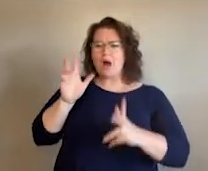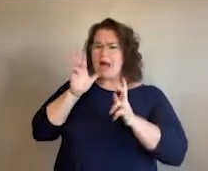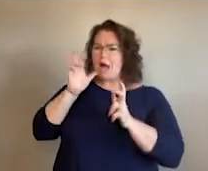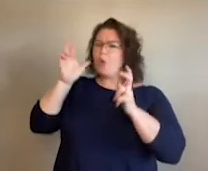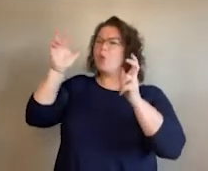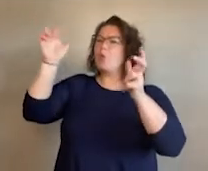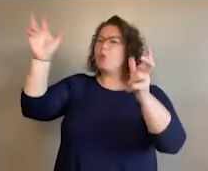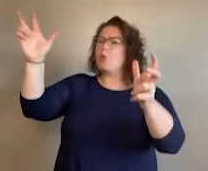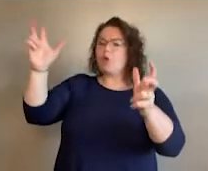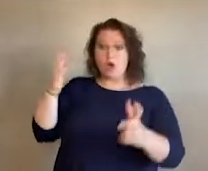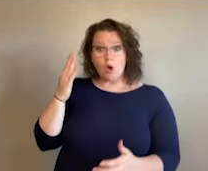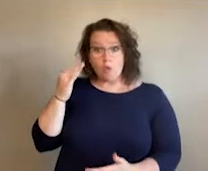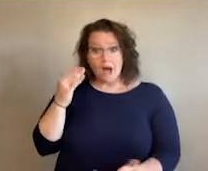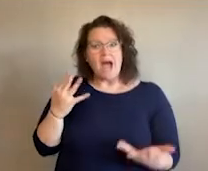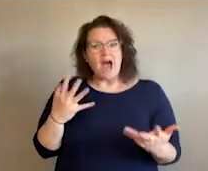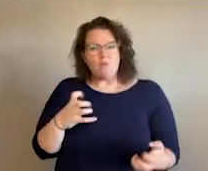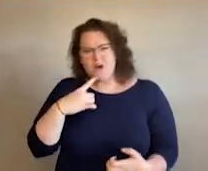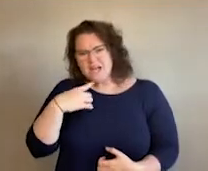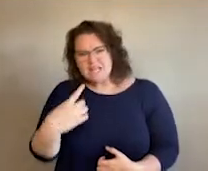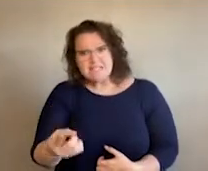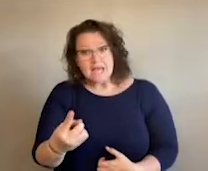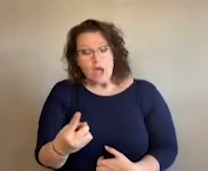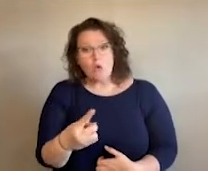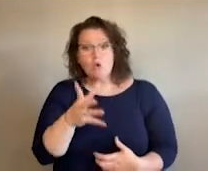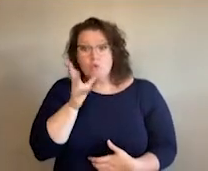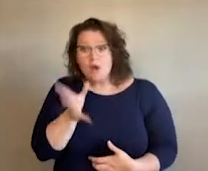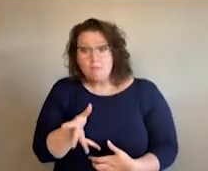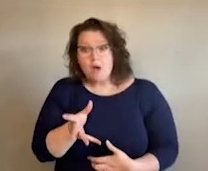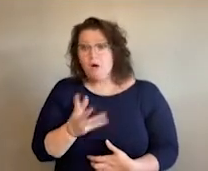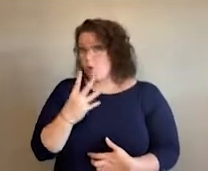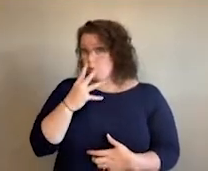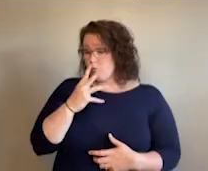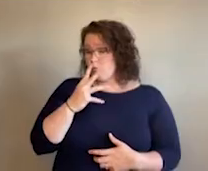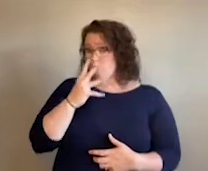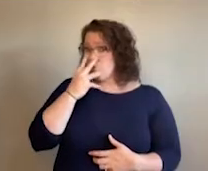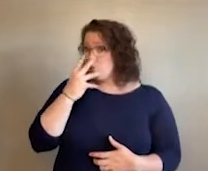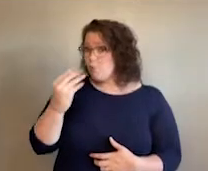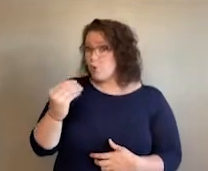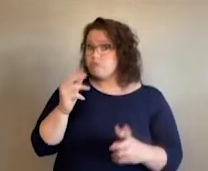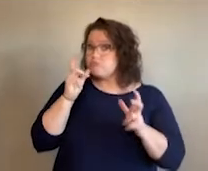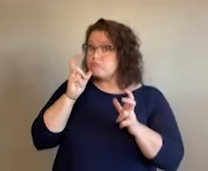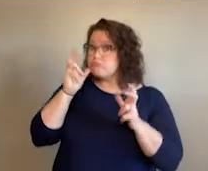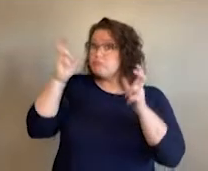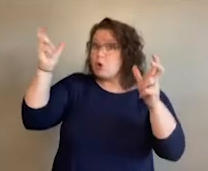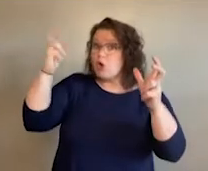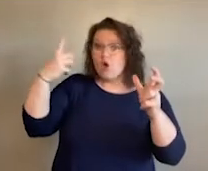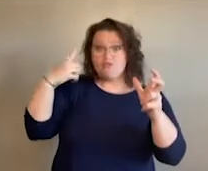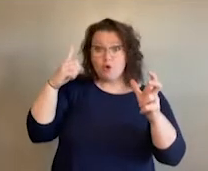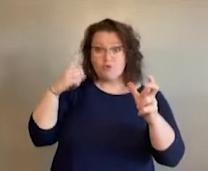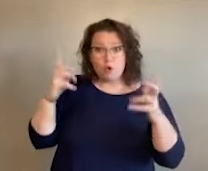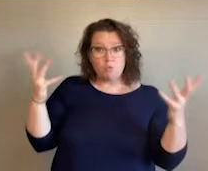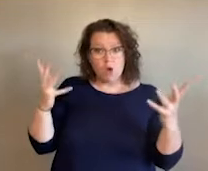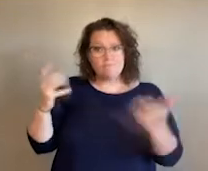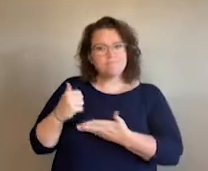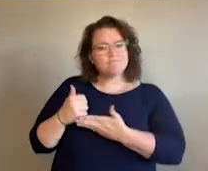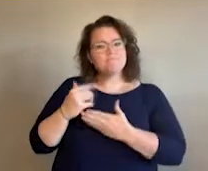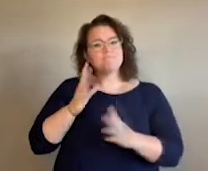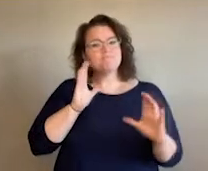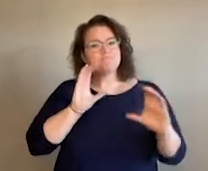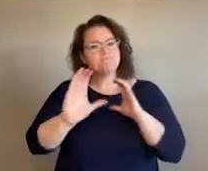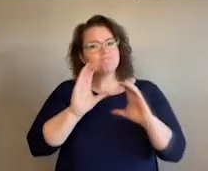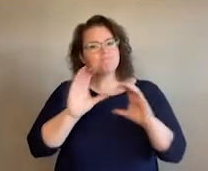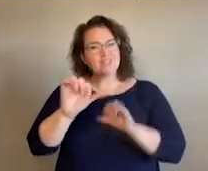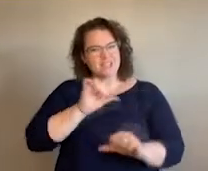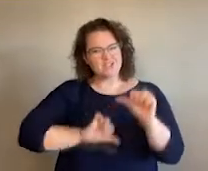her how wolves howl to talk to each other. All right, so we just wrote our next sentence and it